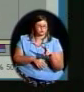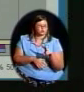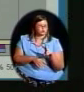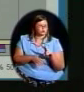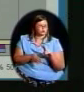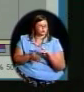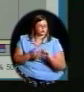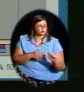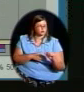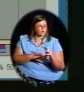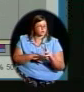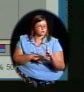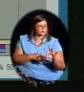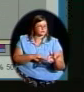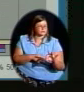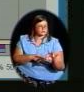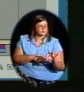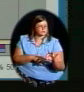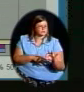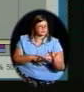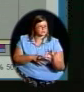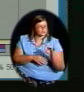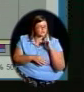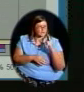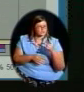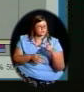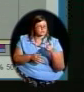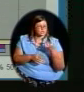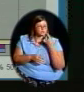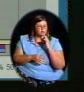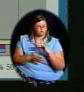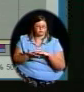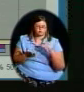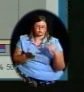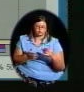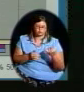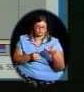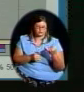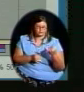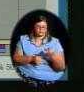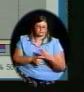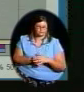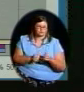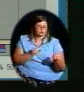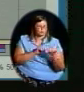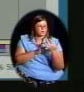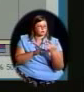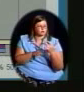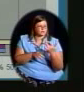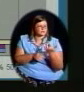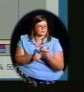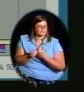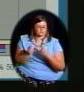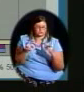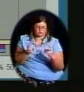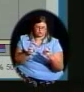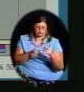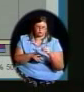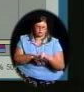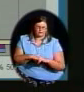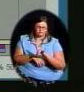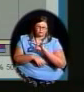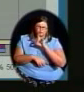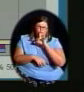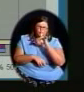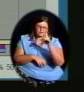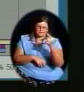$2.69 per student to address that issue. So we have to really